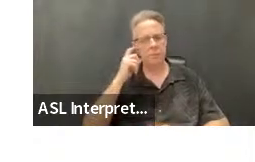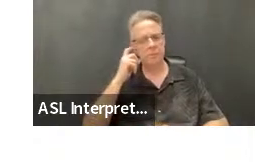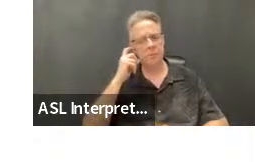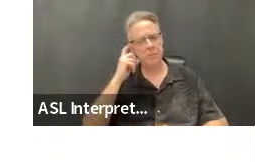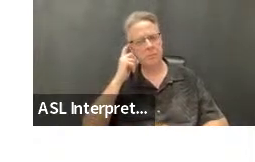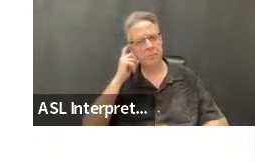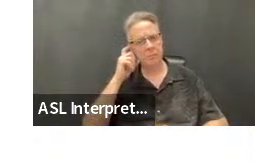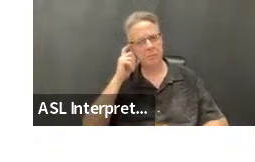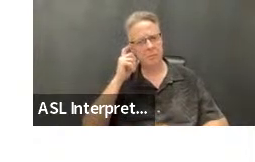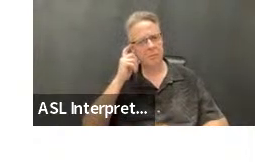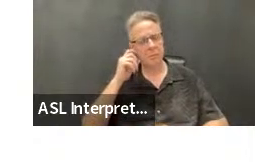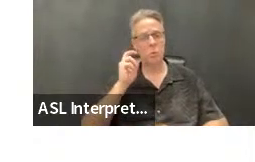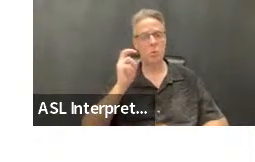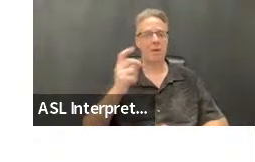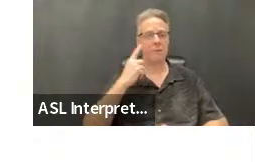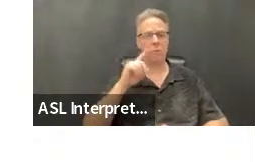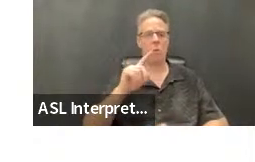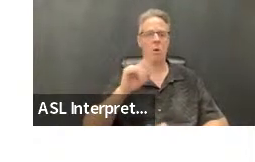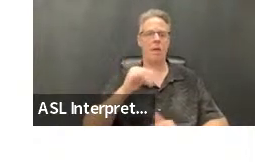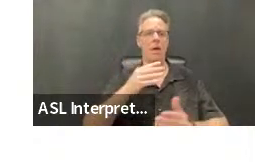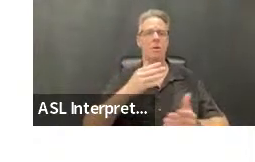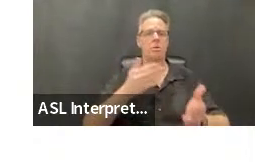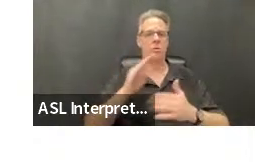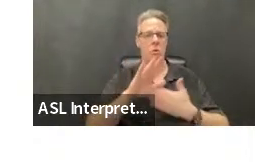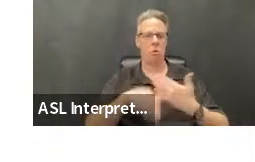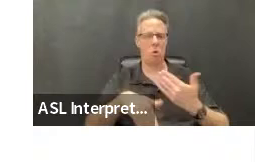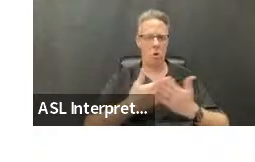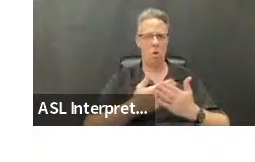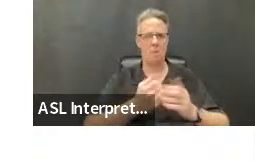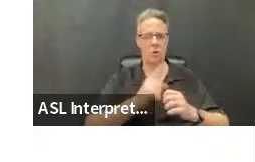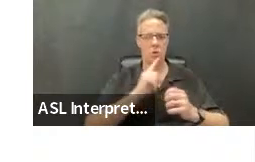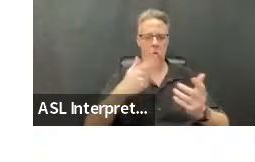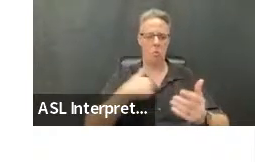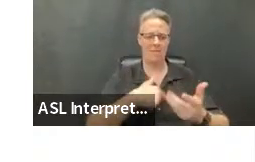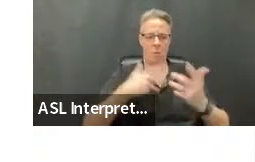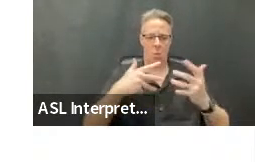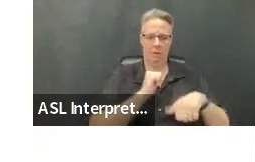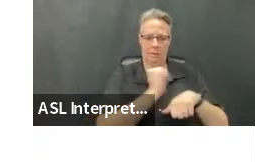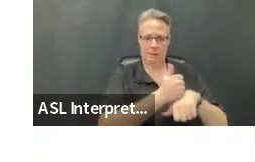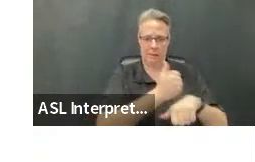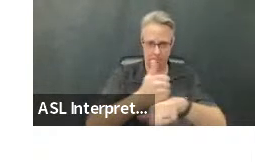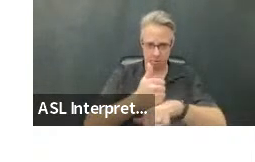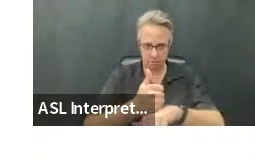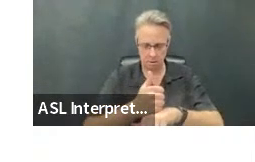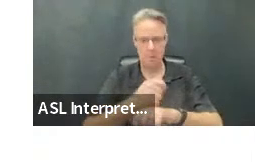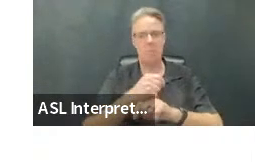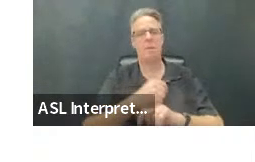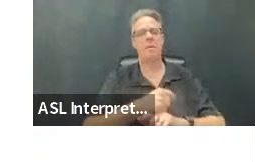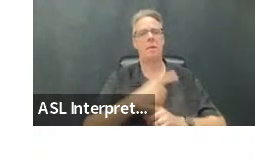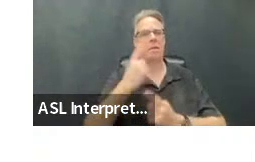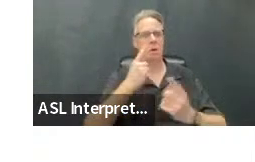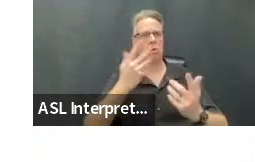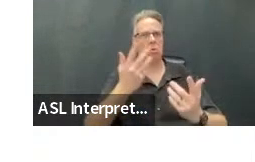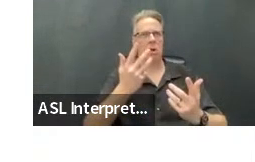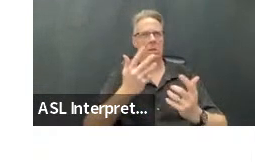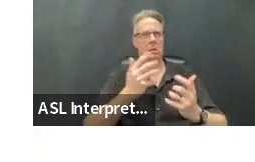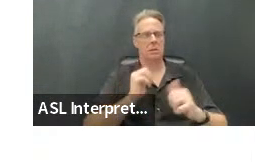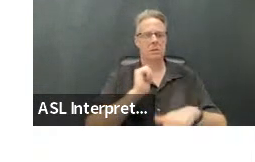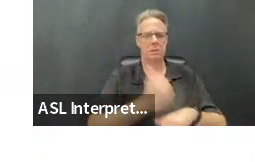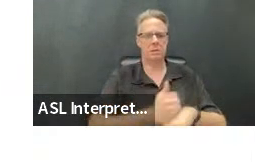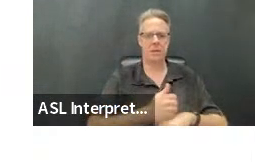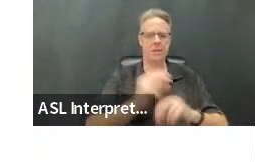the markets really needs to take into account all of those existing services. So thinking about the existing C-Tran Express